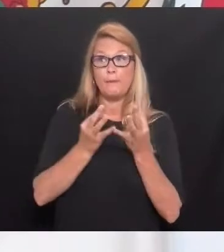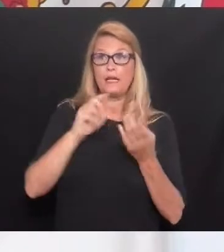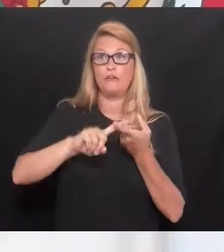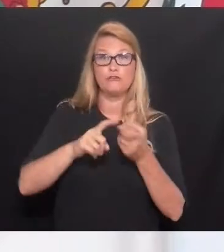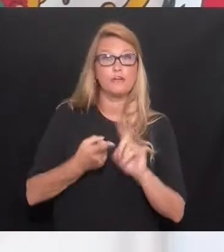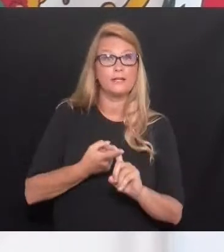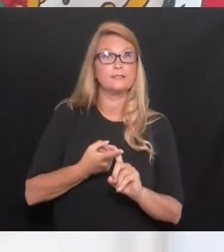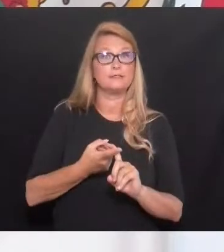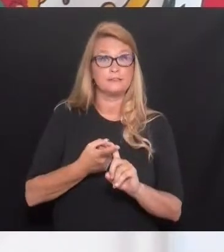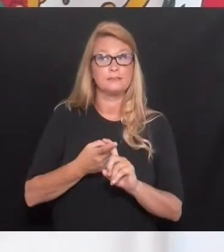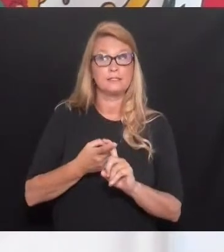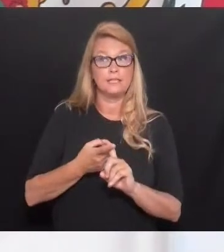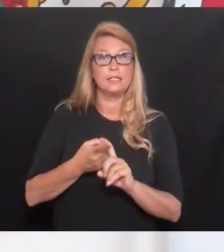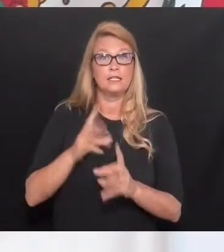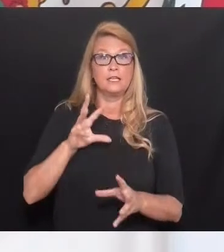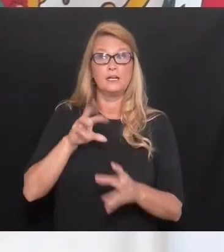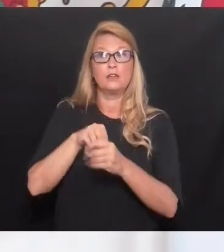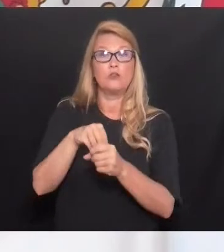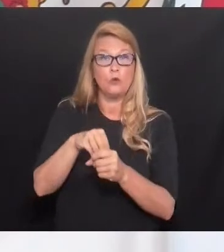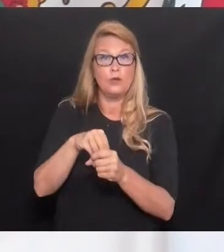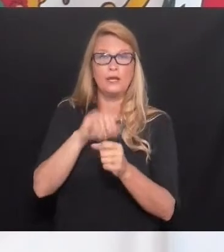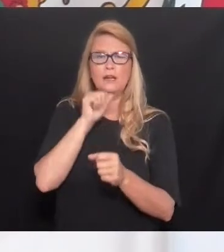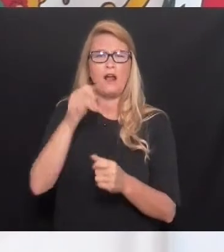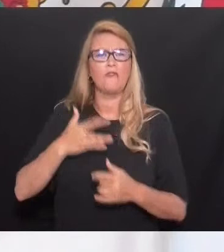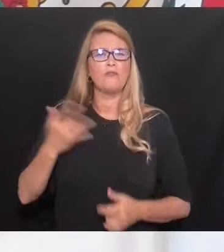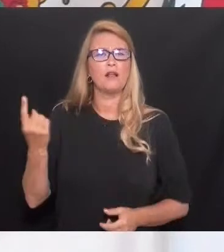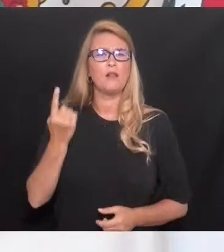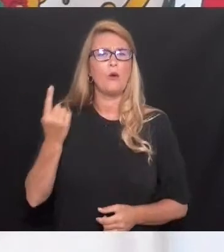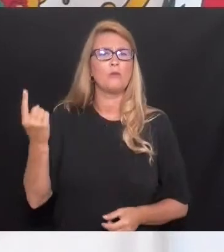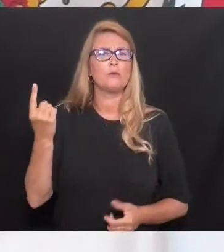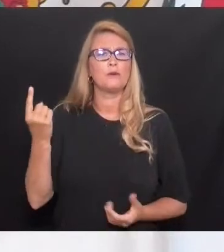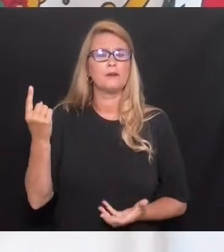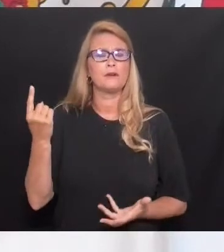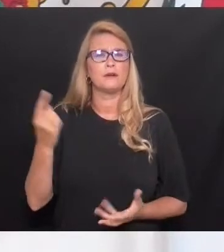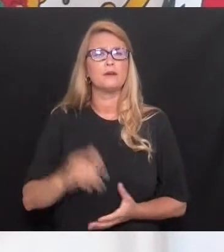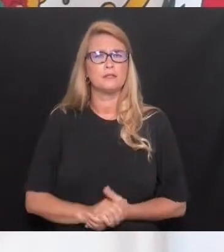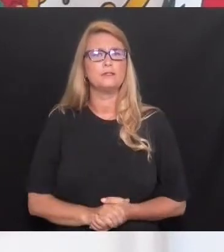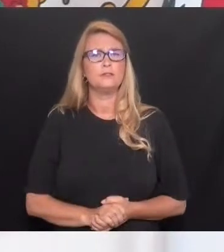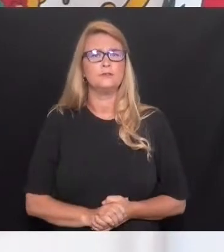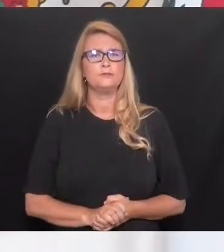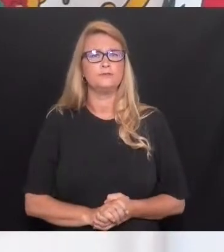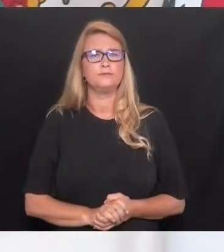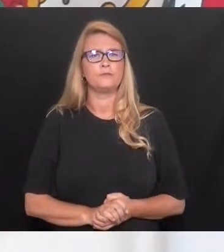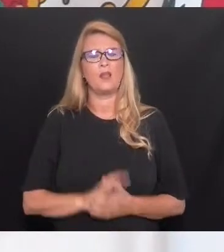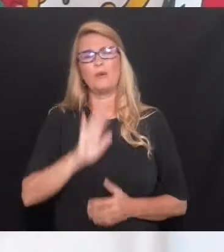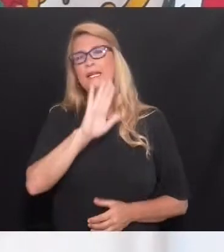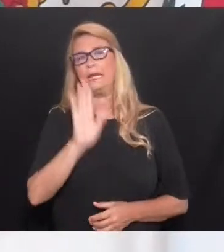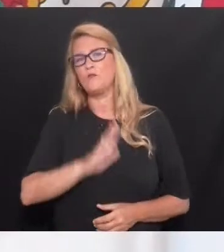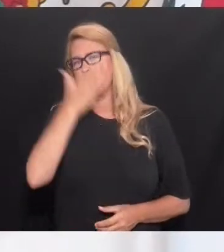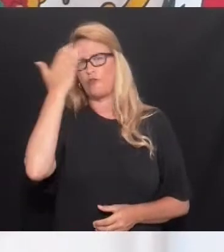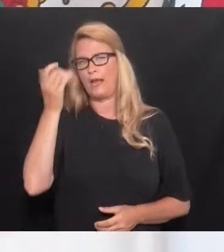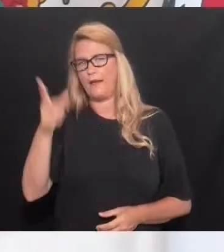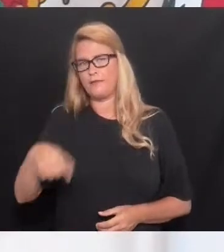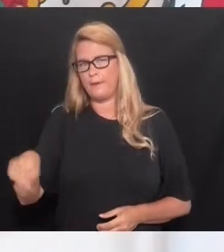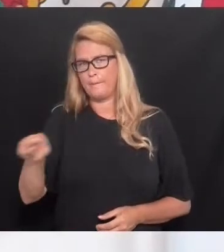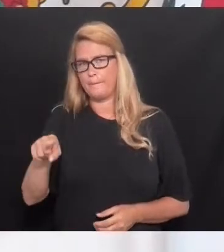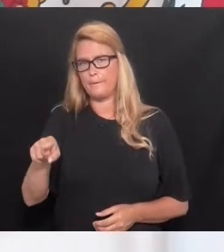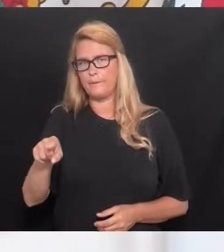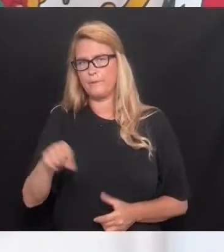everybody, they never feel alone. And in addition to all that and everything, they're never forgotten. And